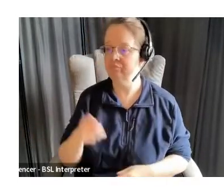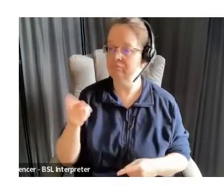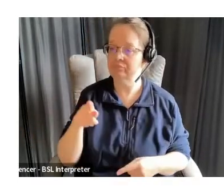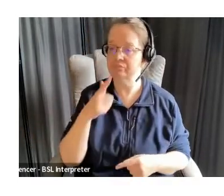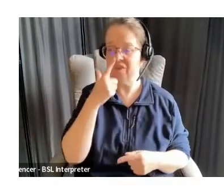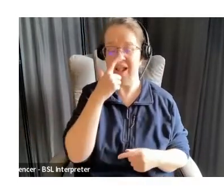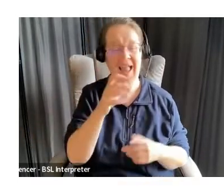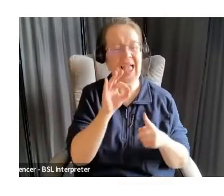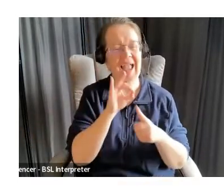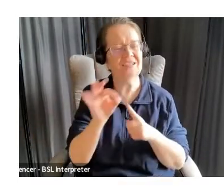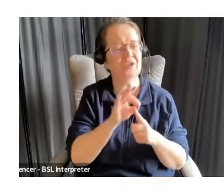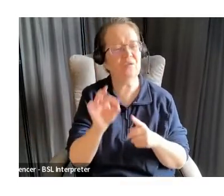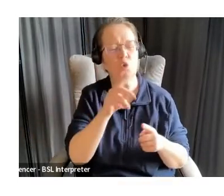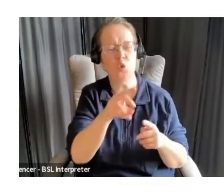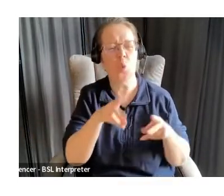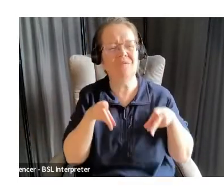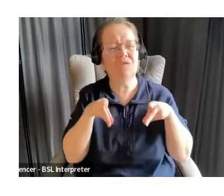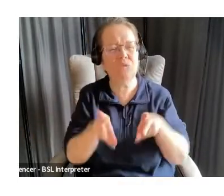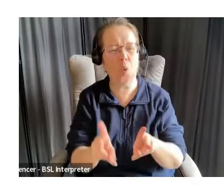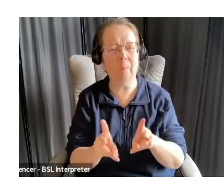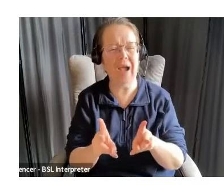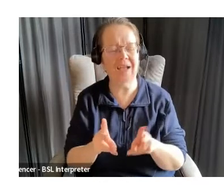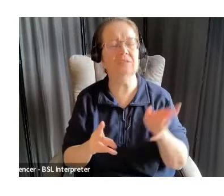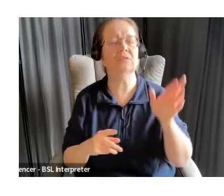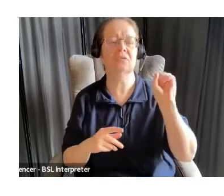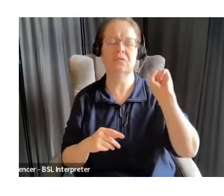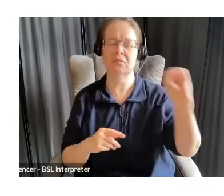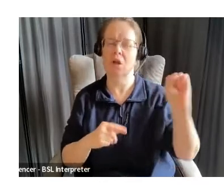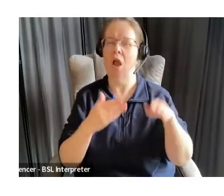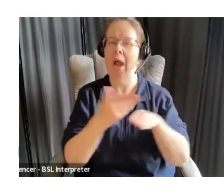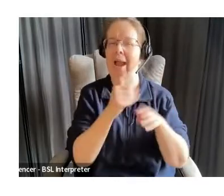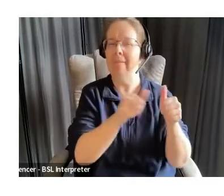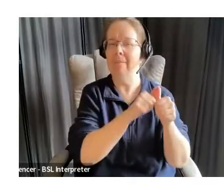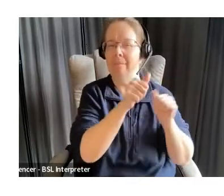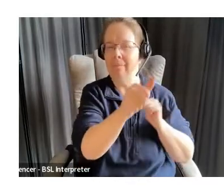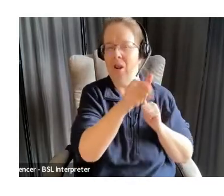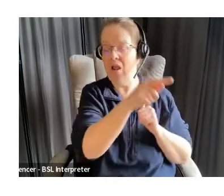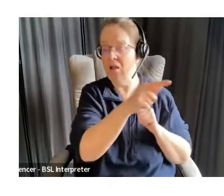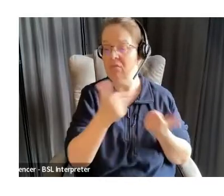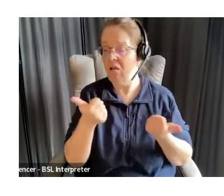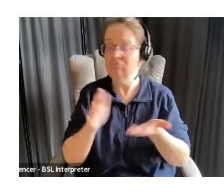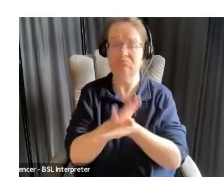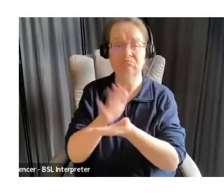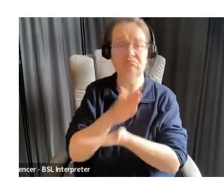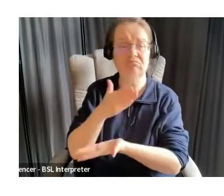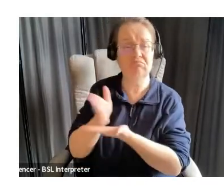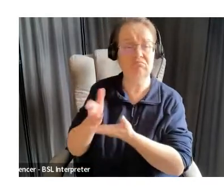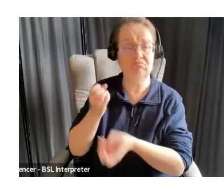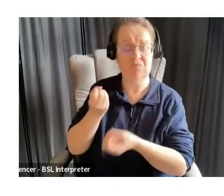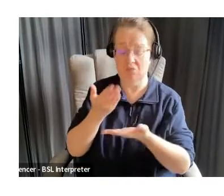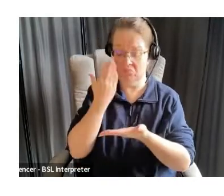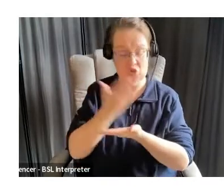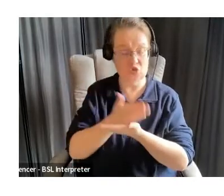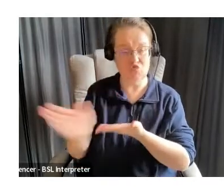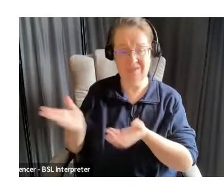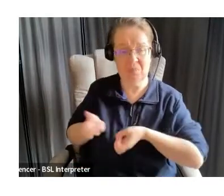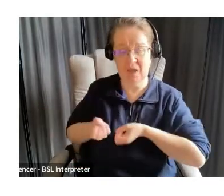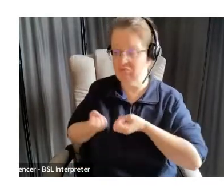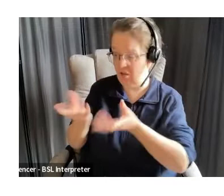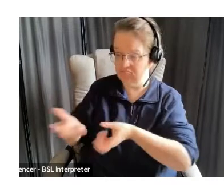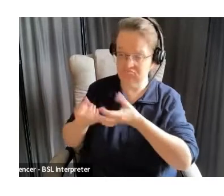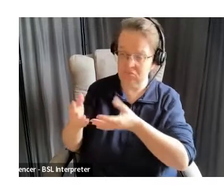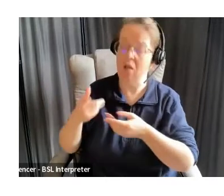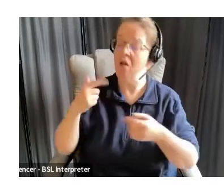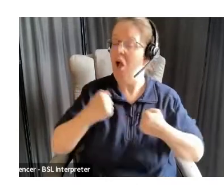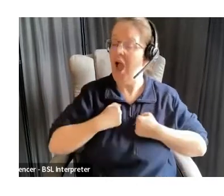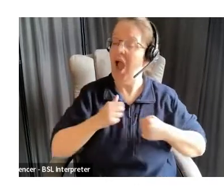interview format? Now, employers can be quite good at actually sharing and being very transparent about